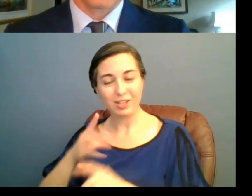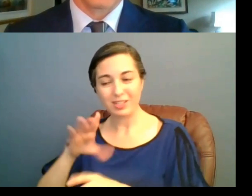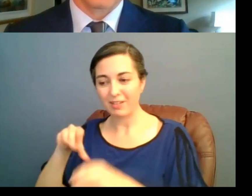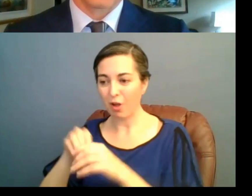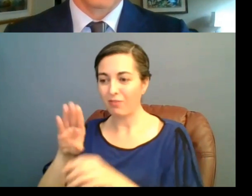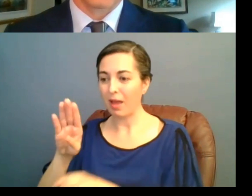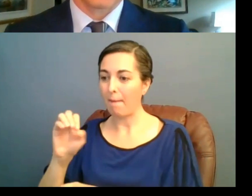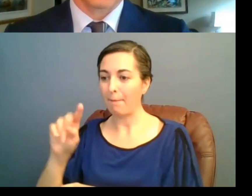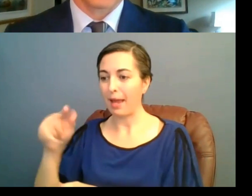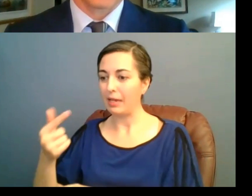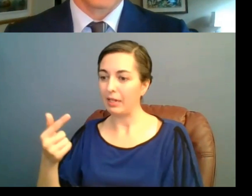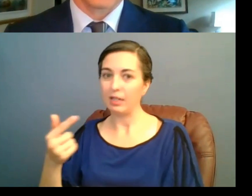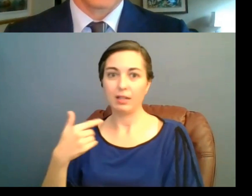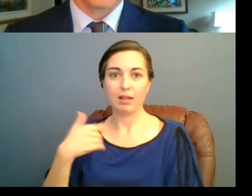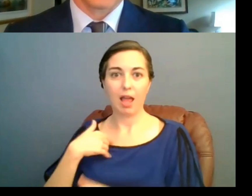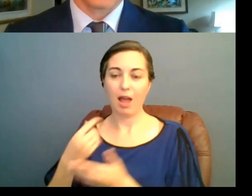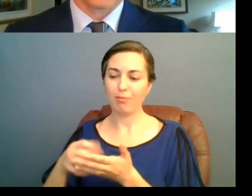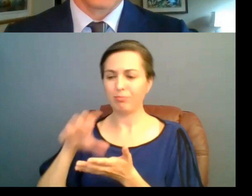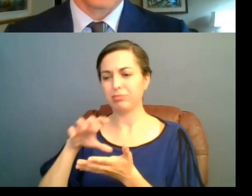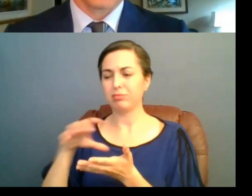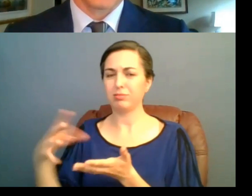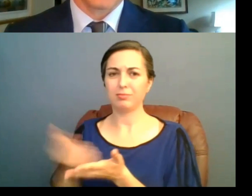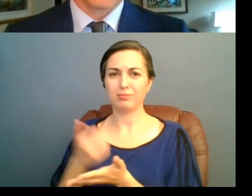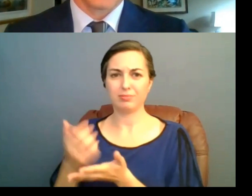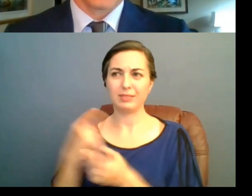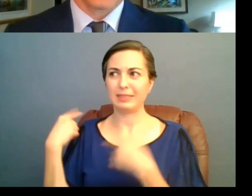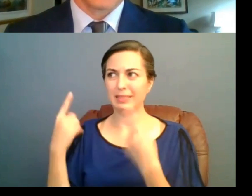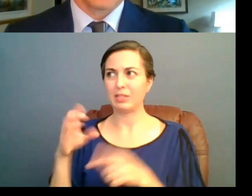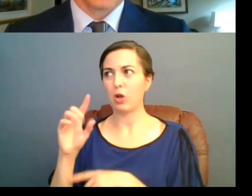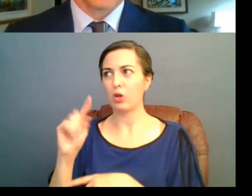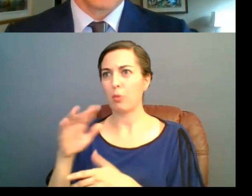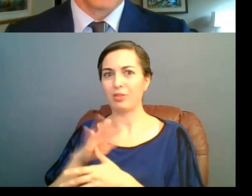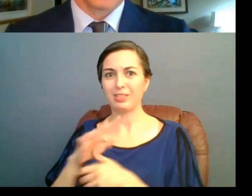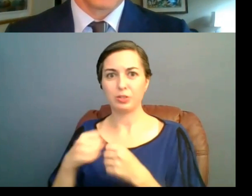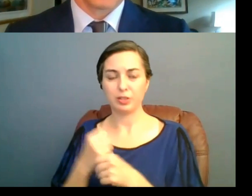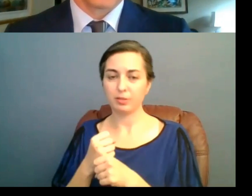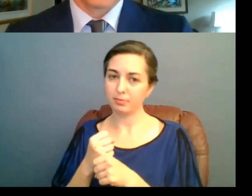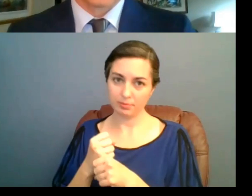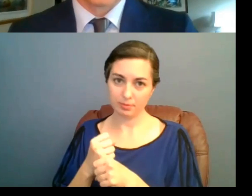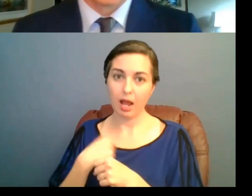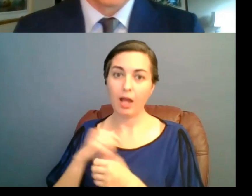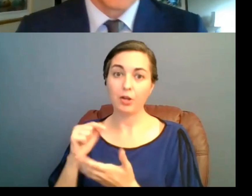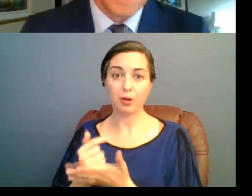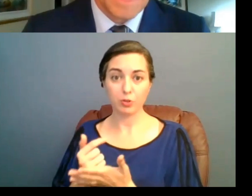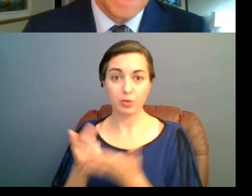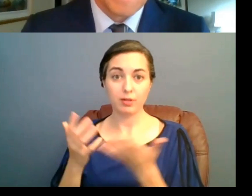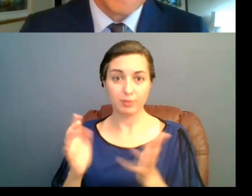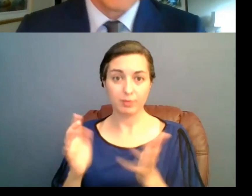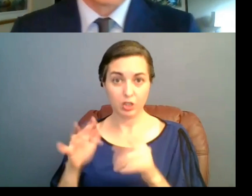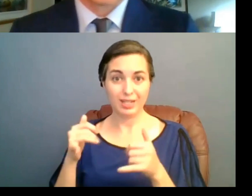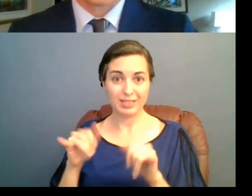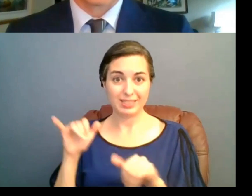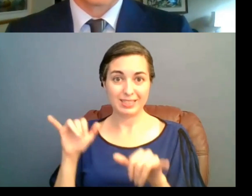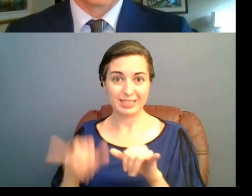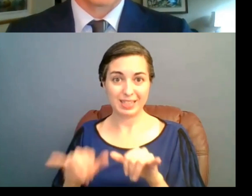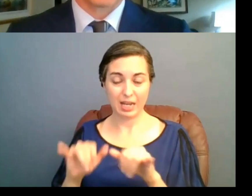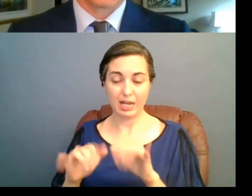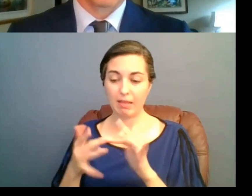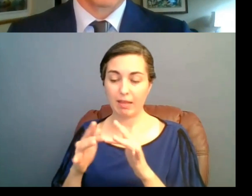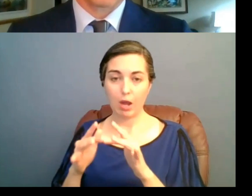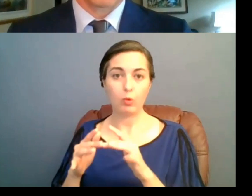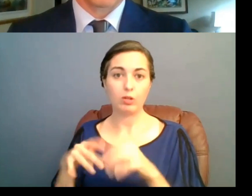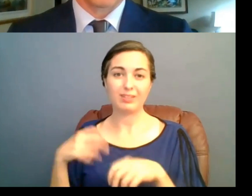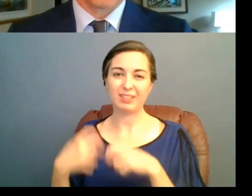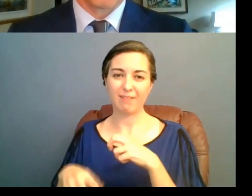salaries, and they had their job since October of our senior year. So I graduated. I still stayed on the network grind. It was a little tough,